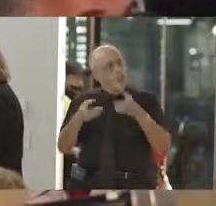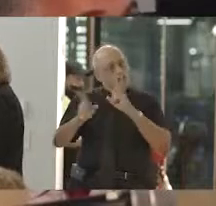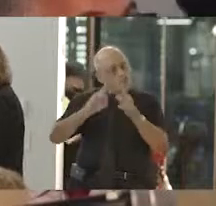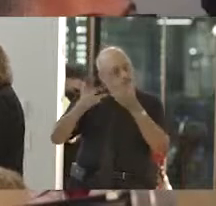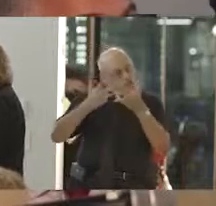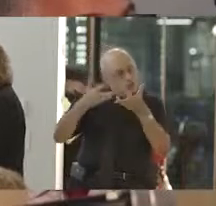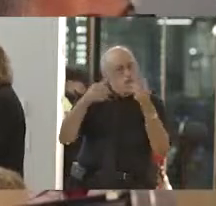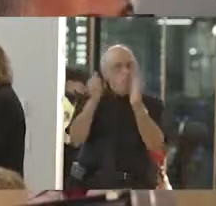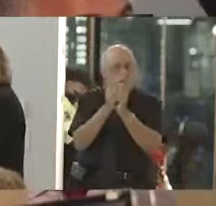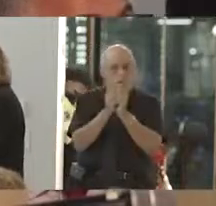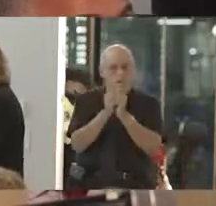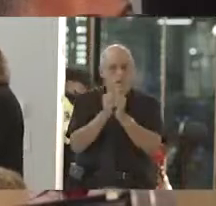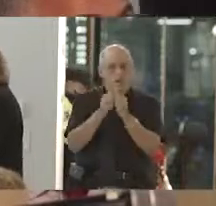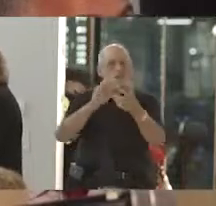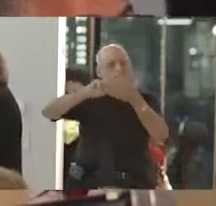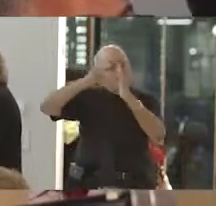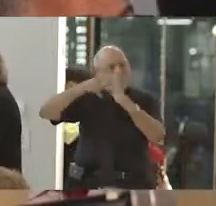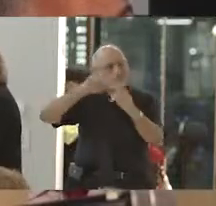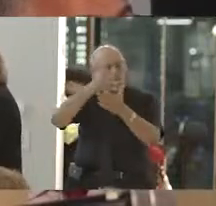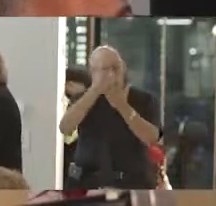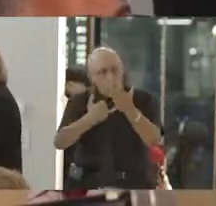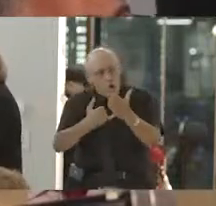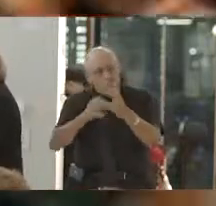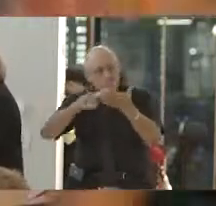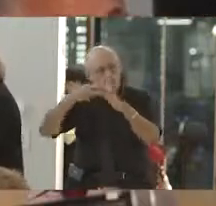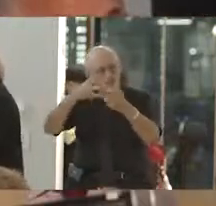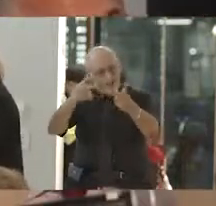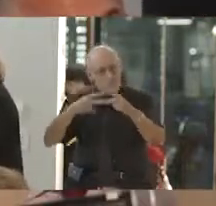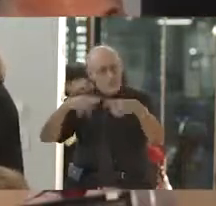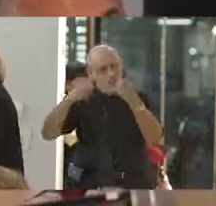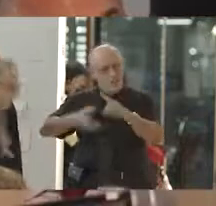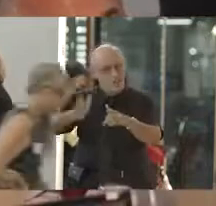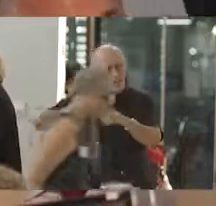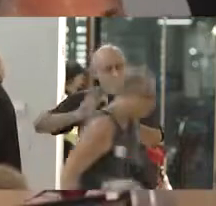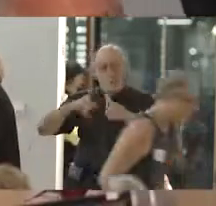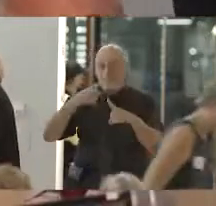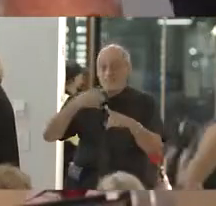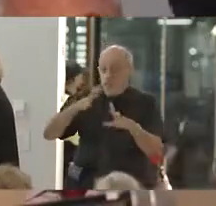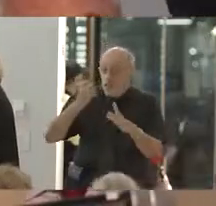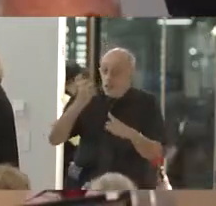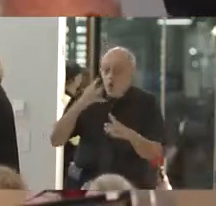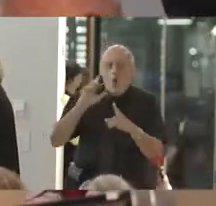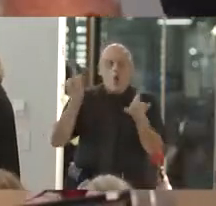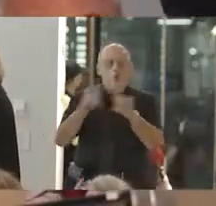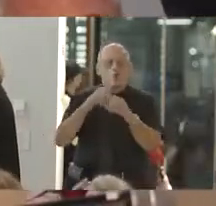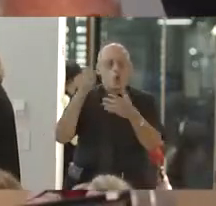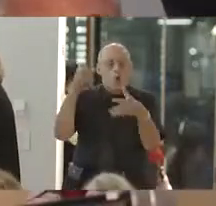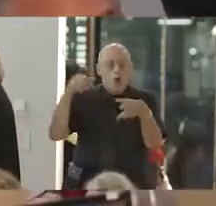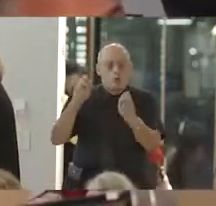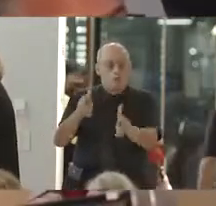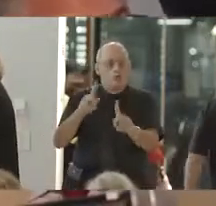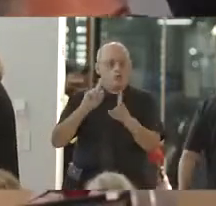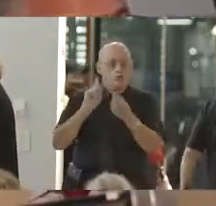conversation with the intent of that art and of the space as it existed previously, but as I said, there's also an opportunity here, we think,